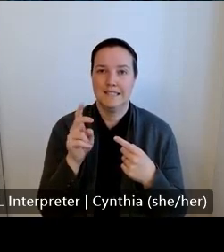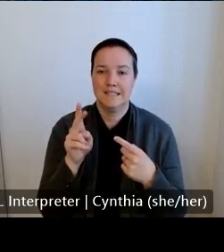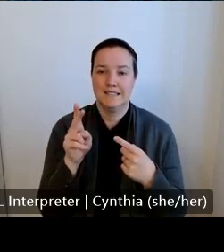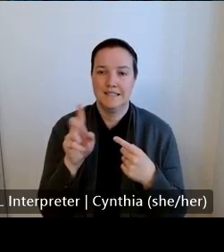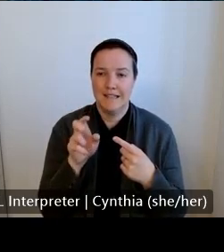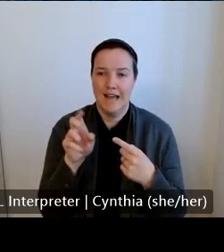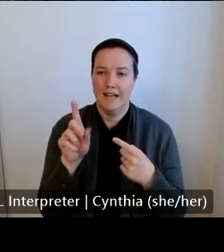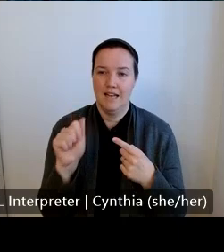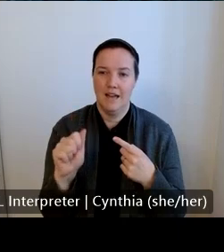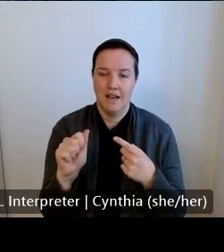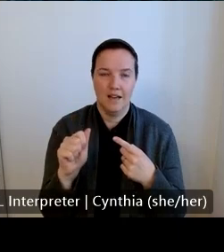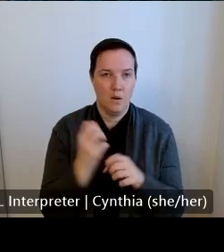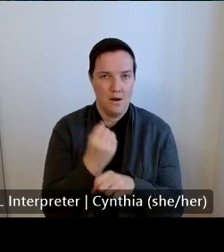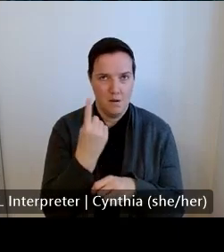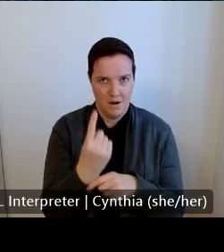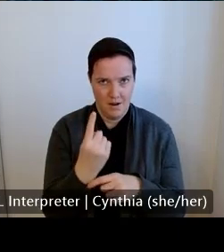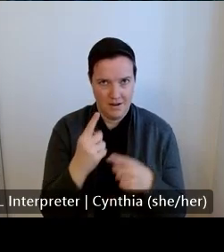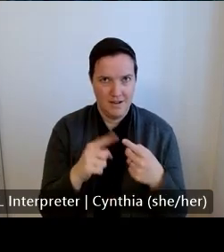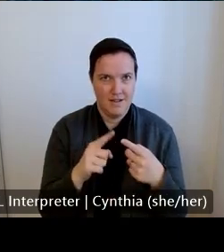of the cards.